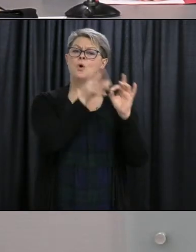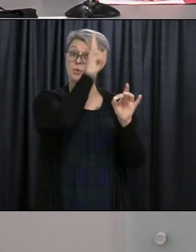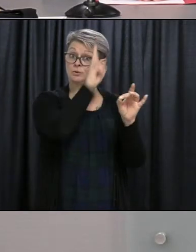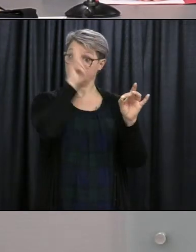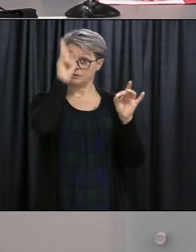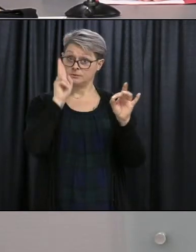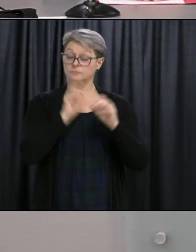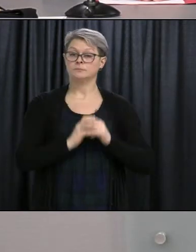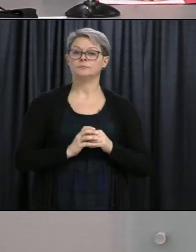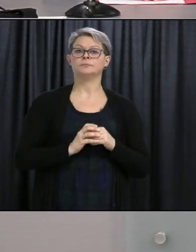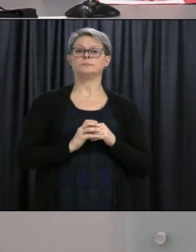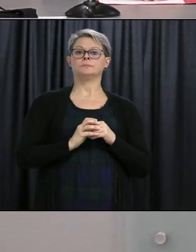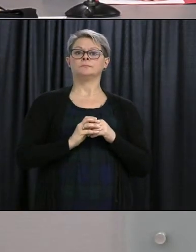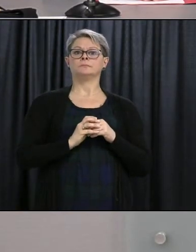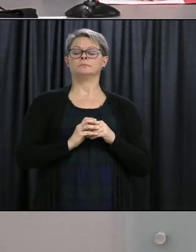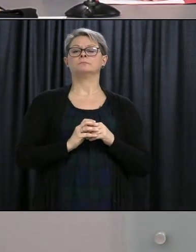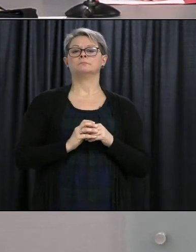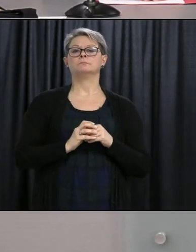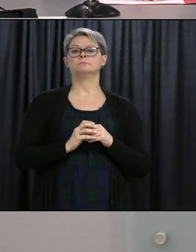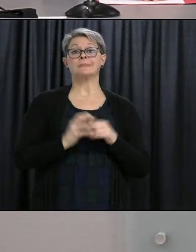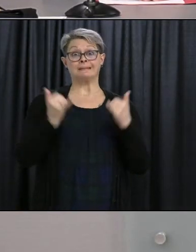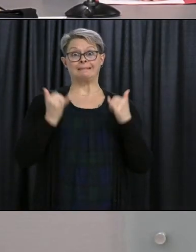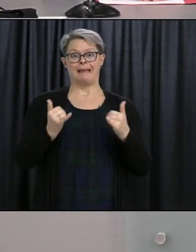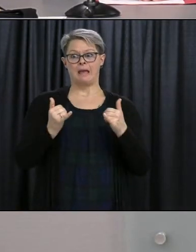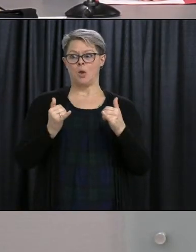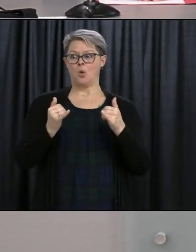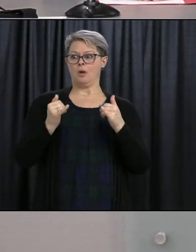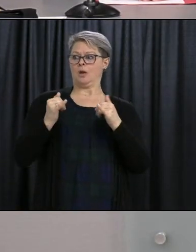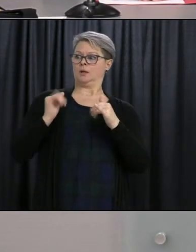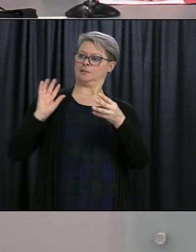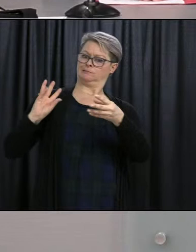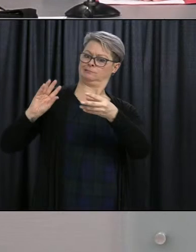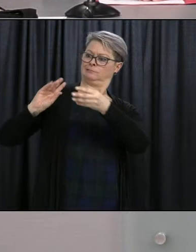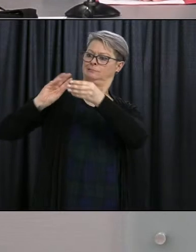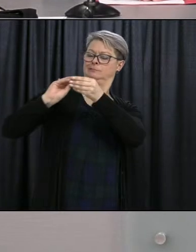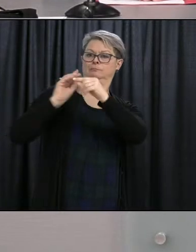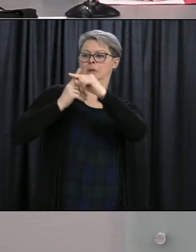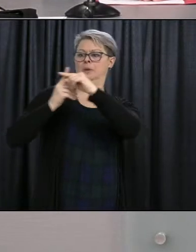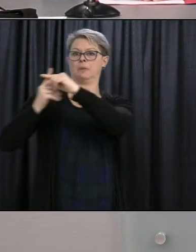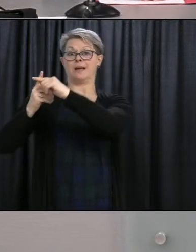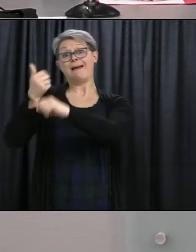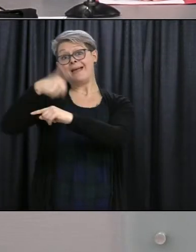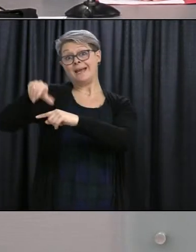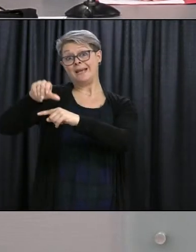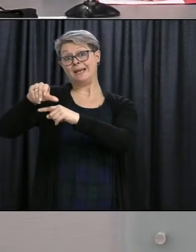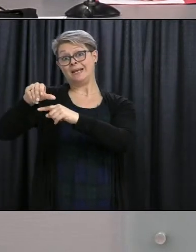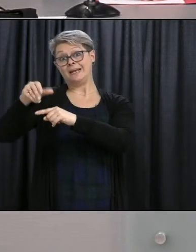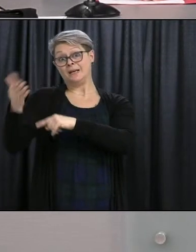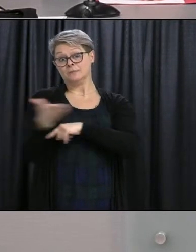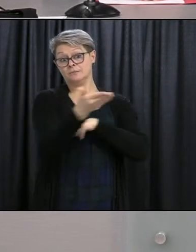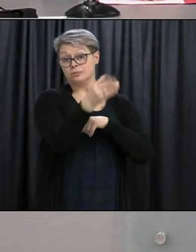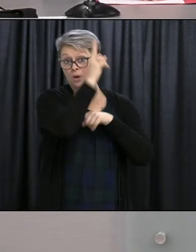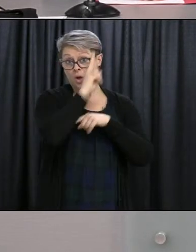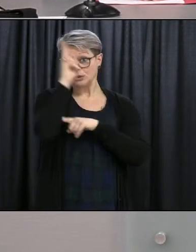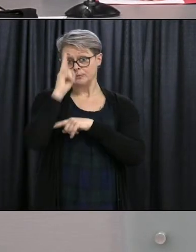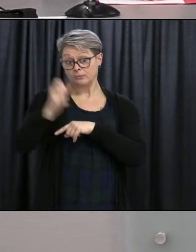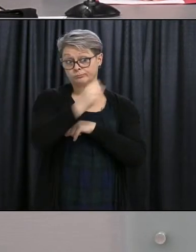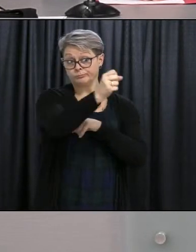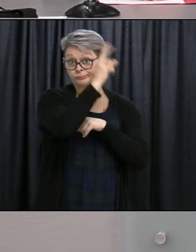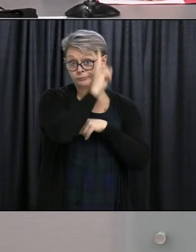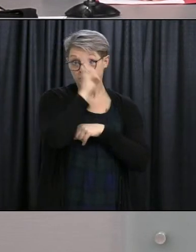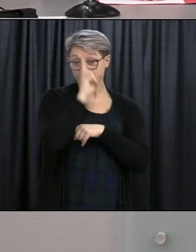of all, are there, out of all of the cases now, are there any hospitalizations? At this point, no, I'm not aware of